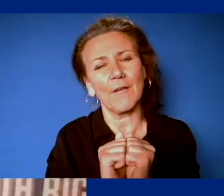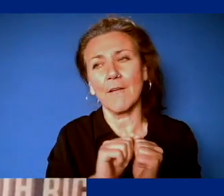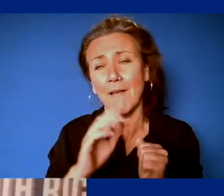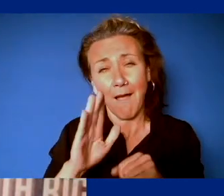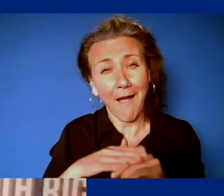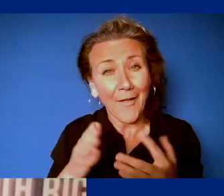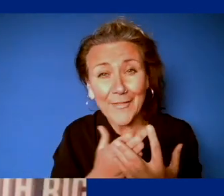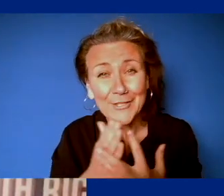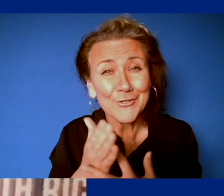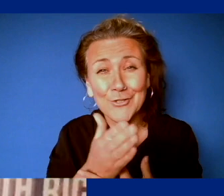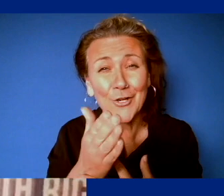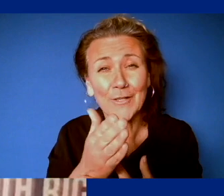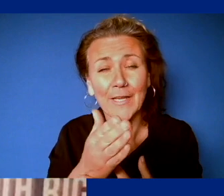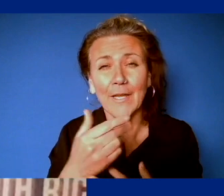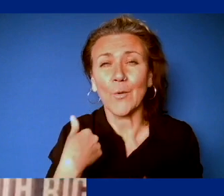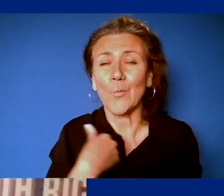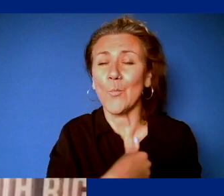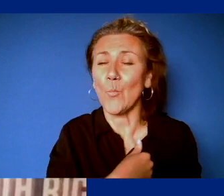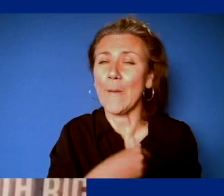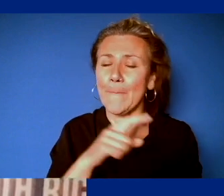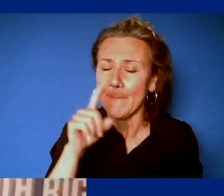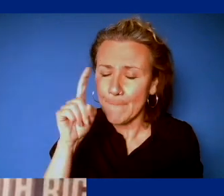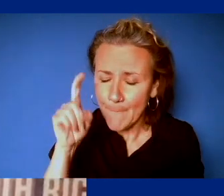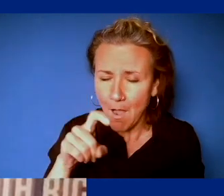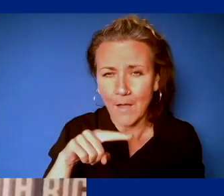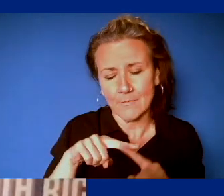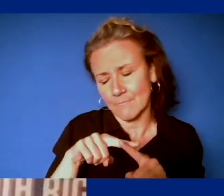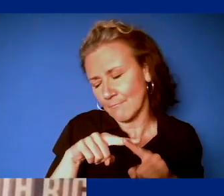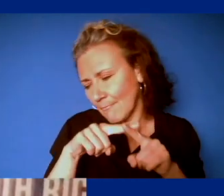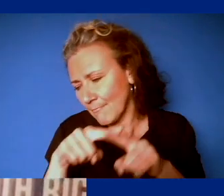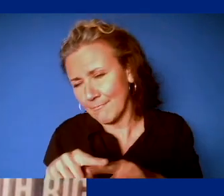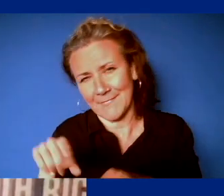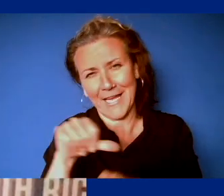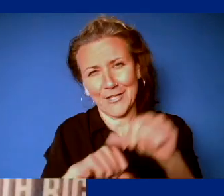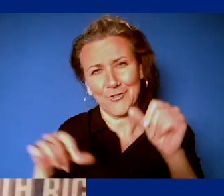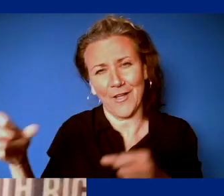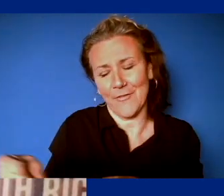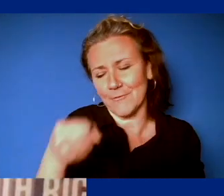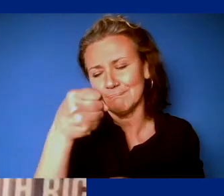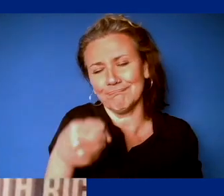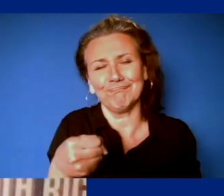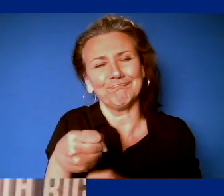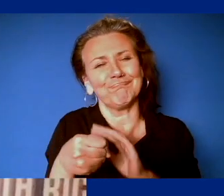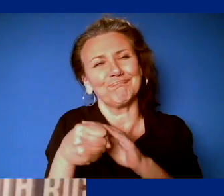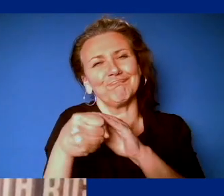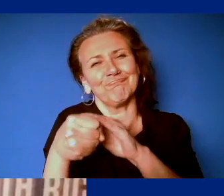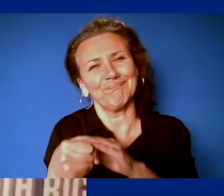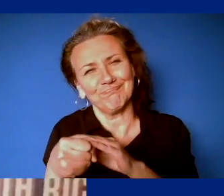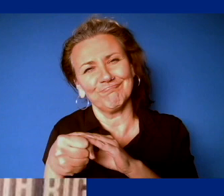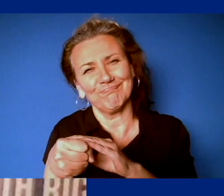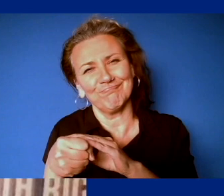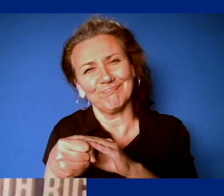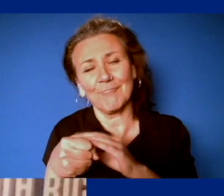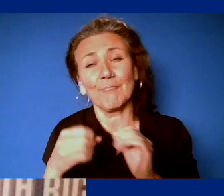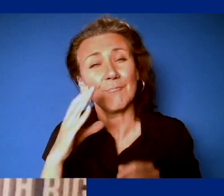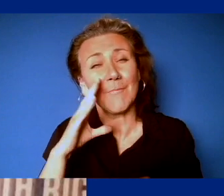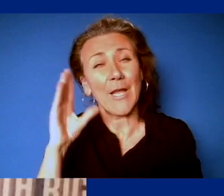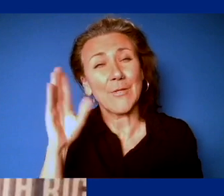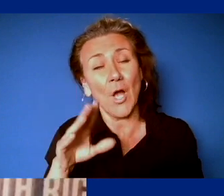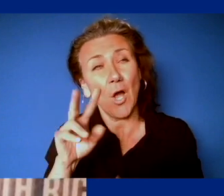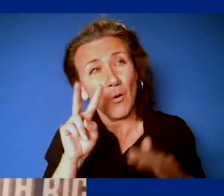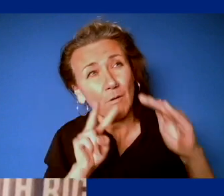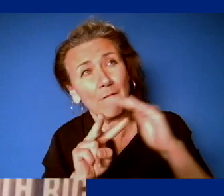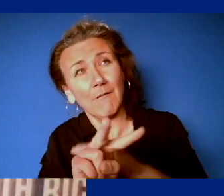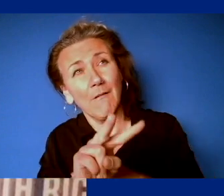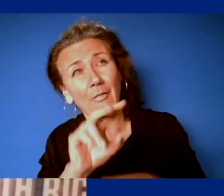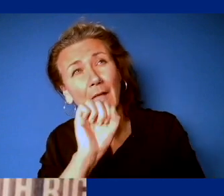this journey, we will and we must lean on one another. We know that the work that is in front of